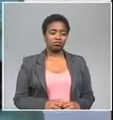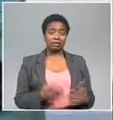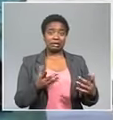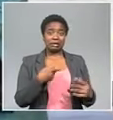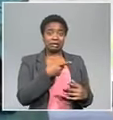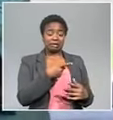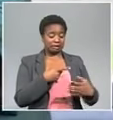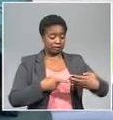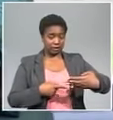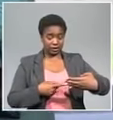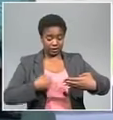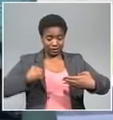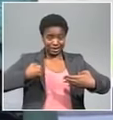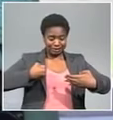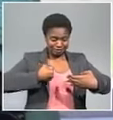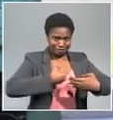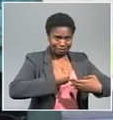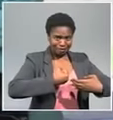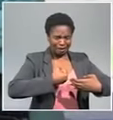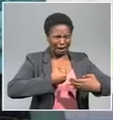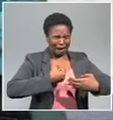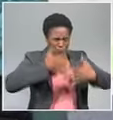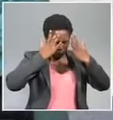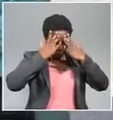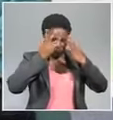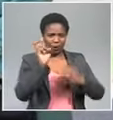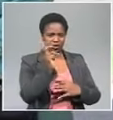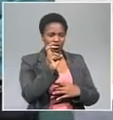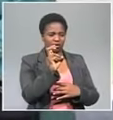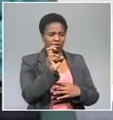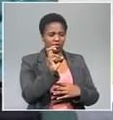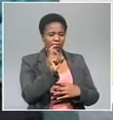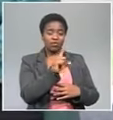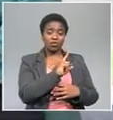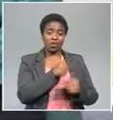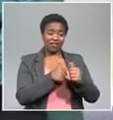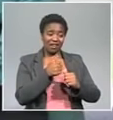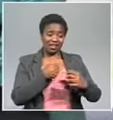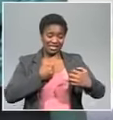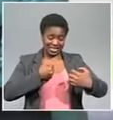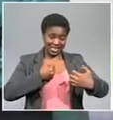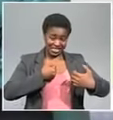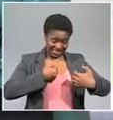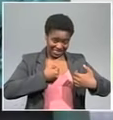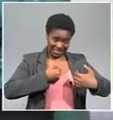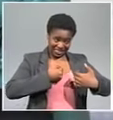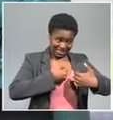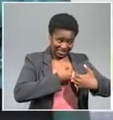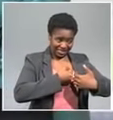media is going wild over this photo. At first glance, the president gives the Queen a fist